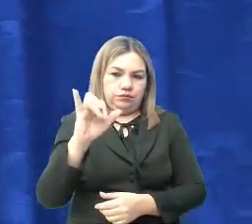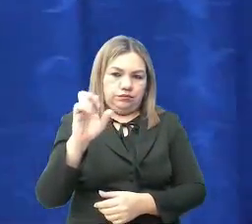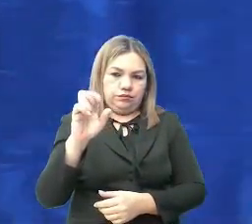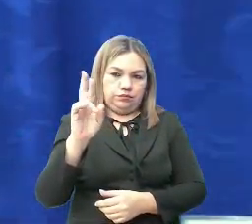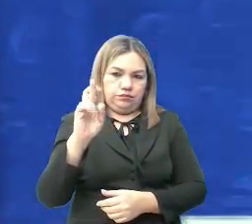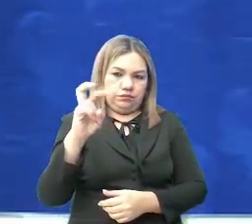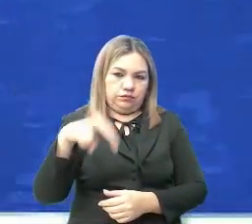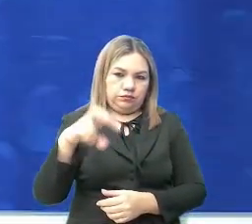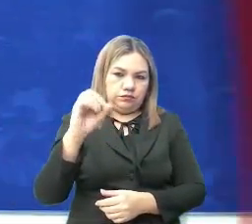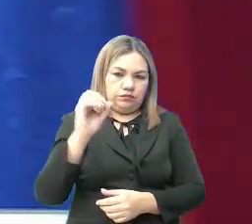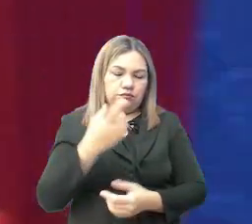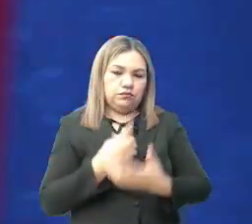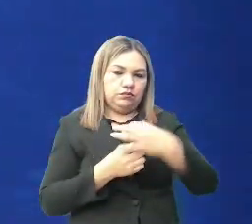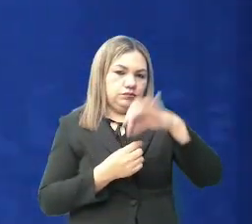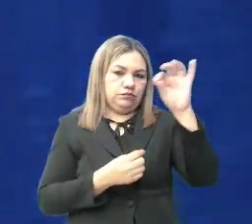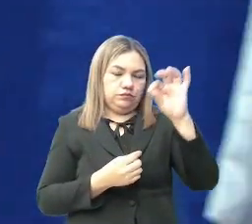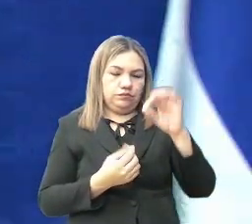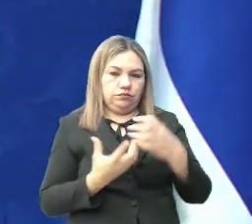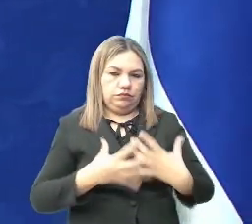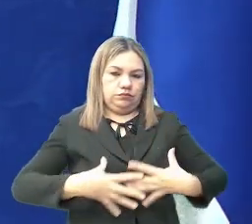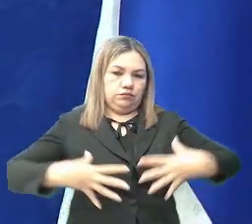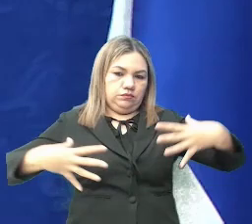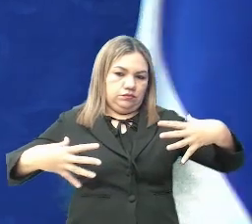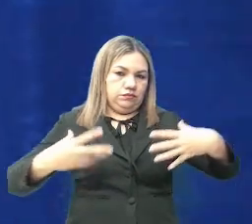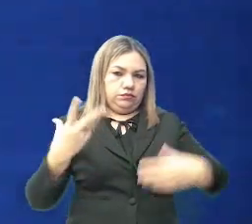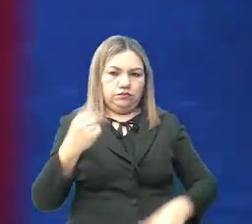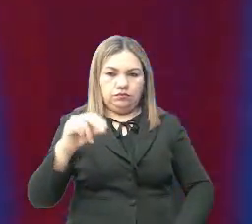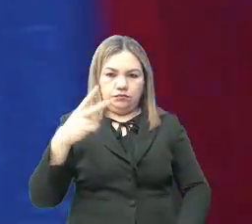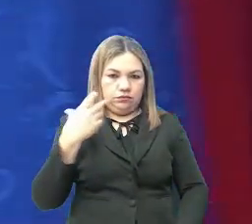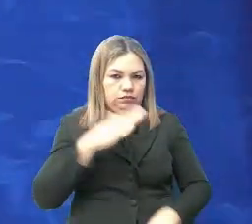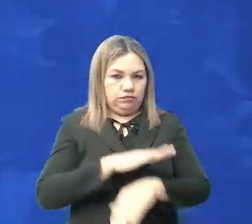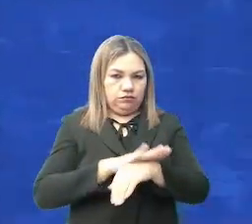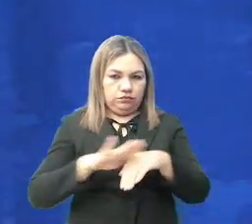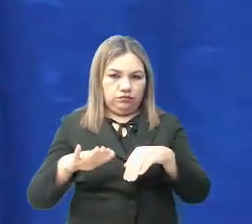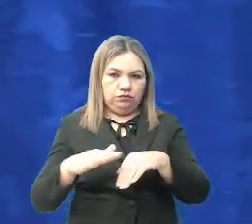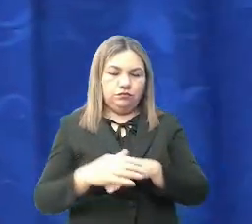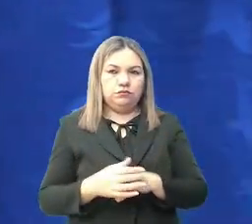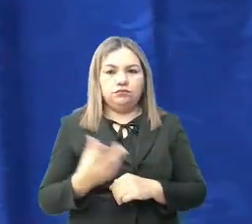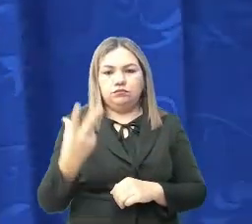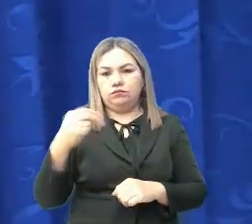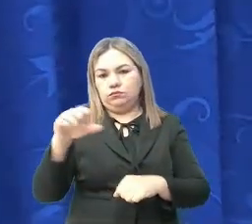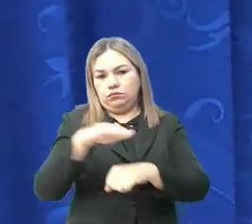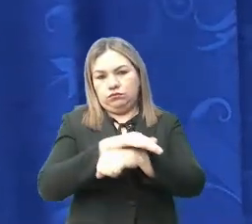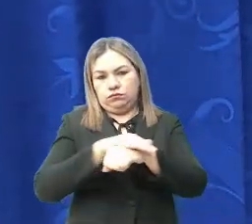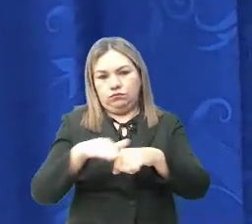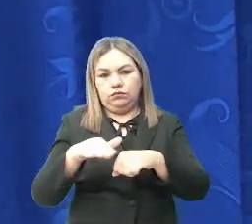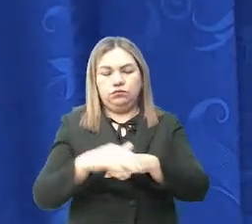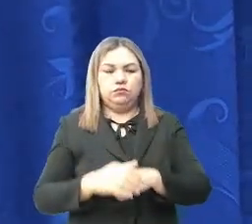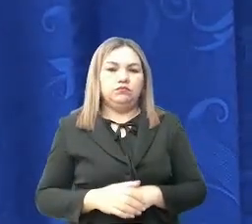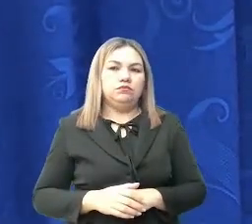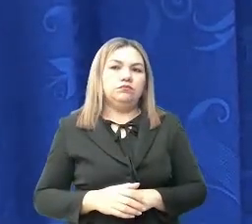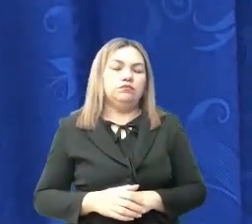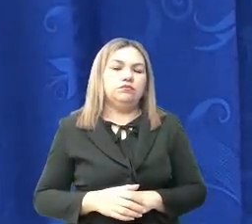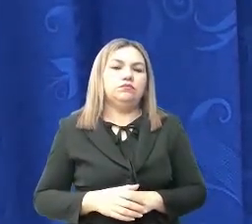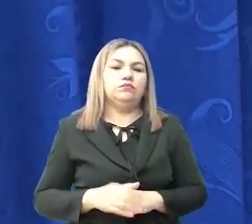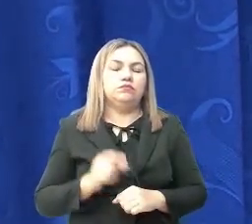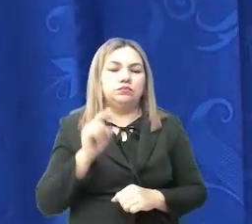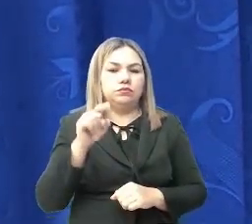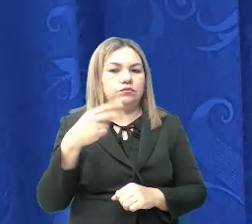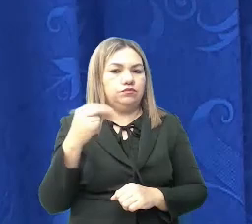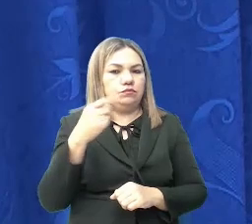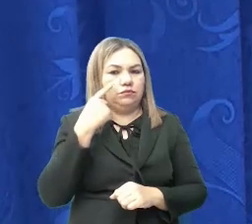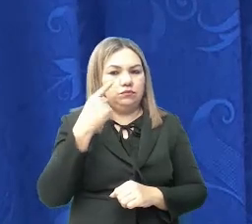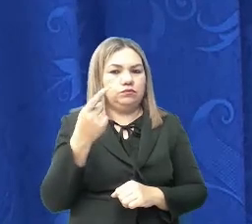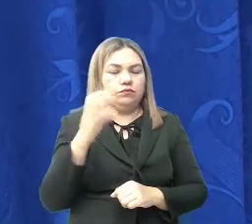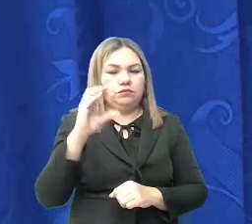Becoming fat all year isn't good. It isn't good. Look at your neighbor and say, it is not good. You're not